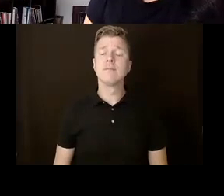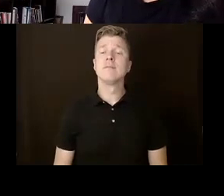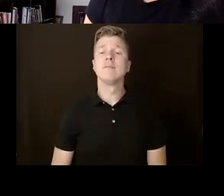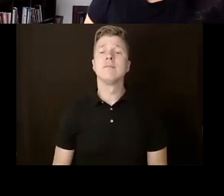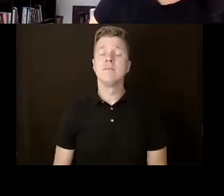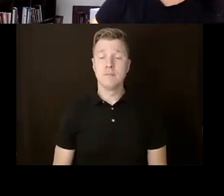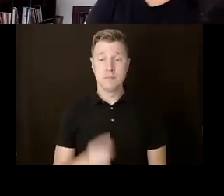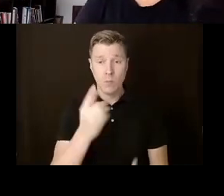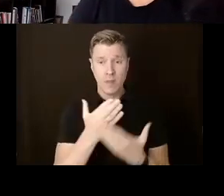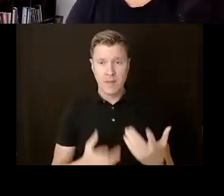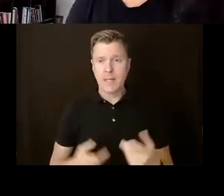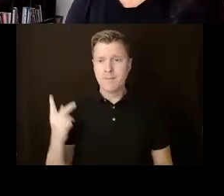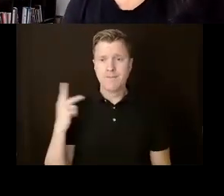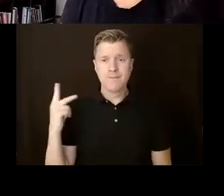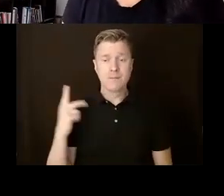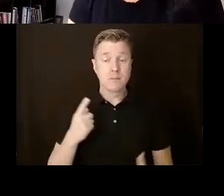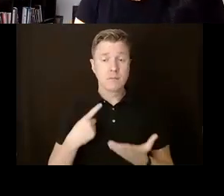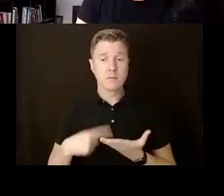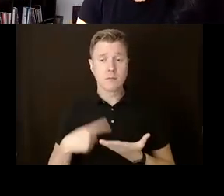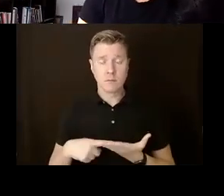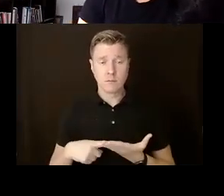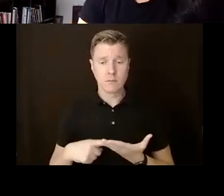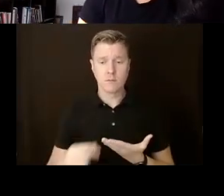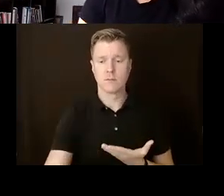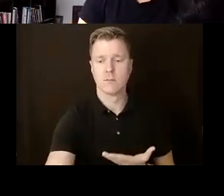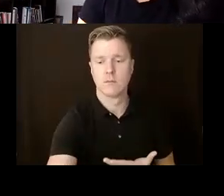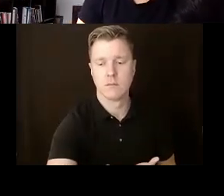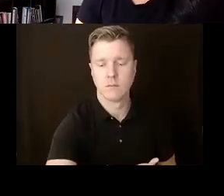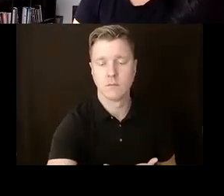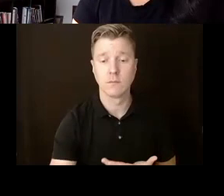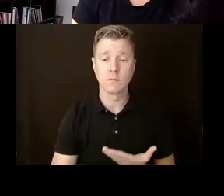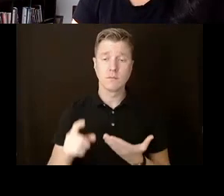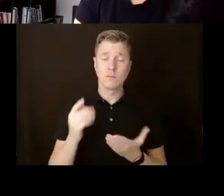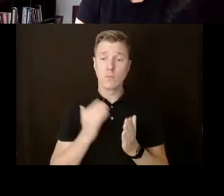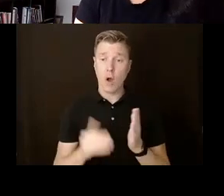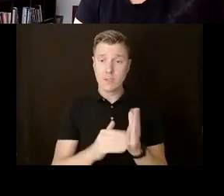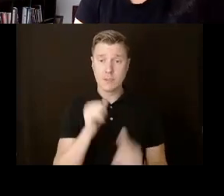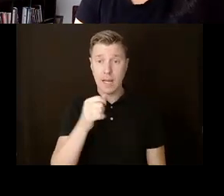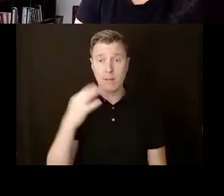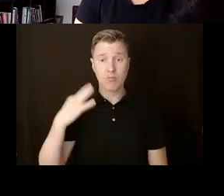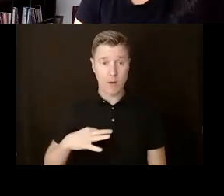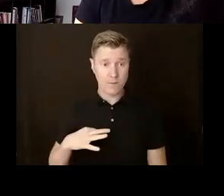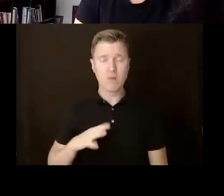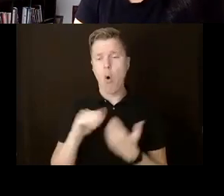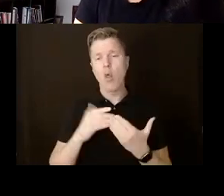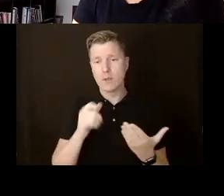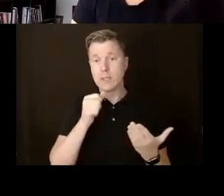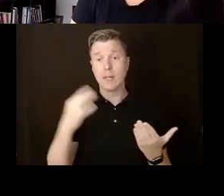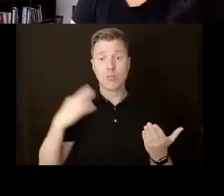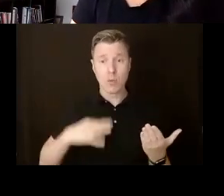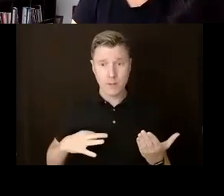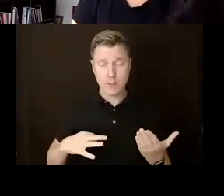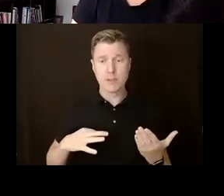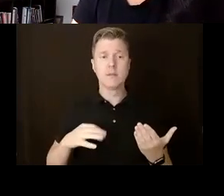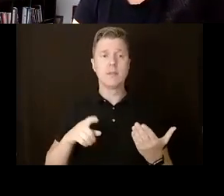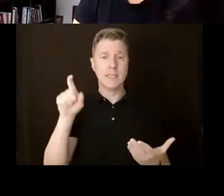that Diane and I were chatting about was, oftentimes our nonprofit agencies, all of our nonprofit agencies